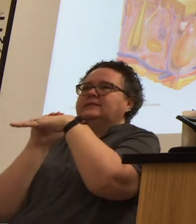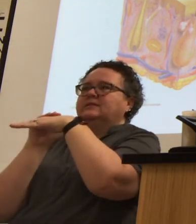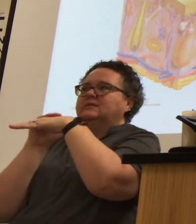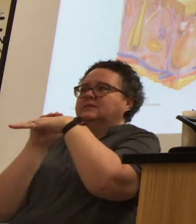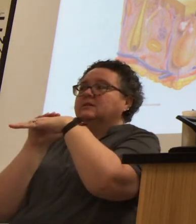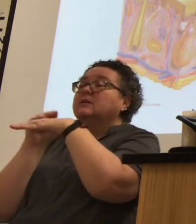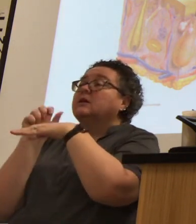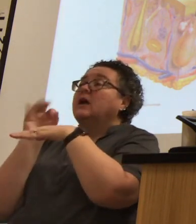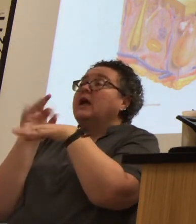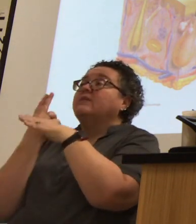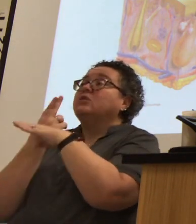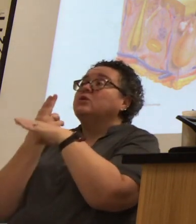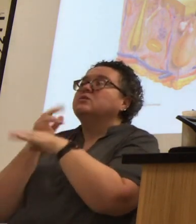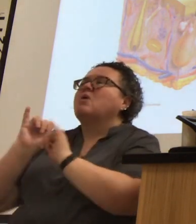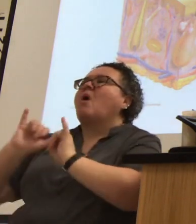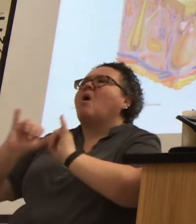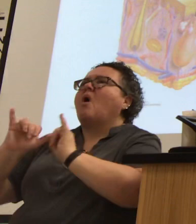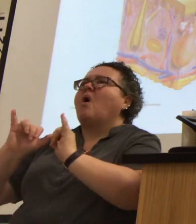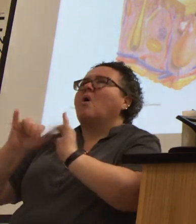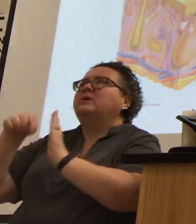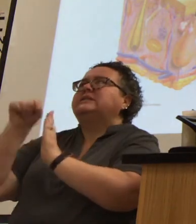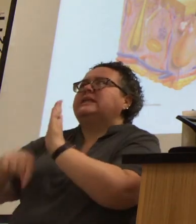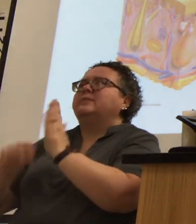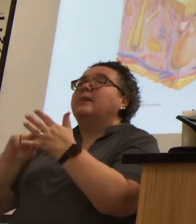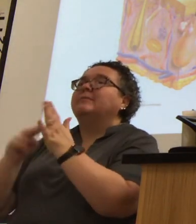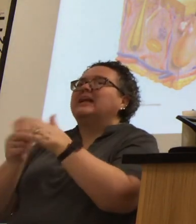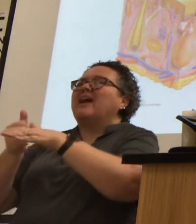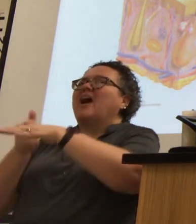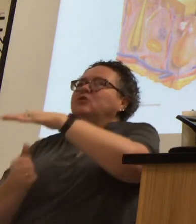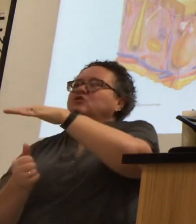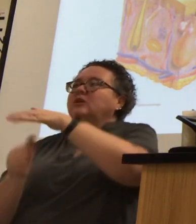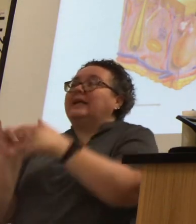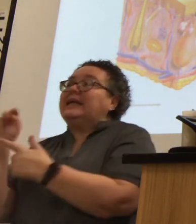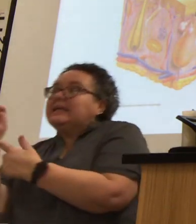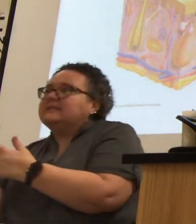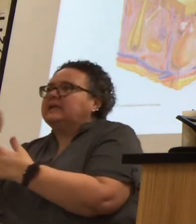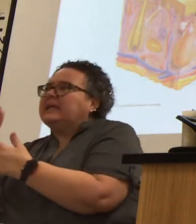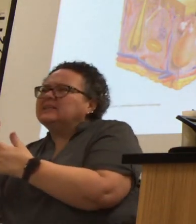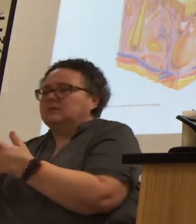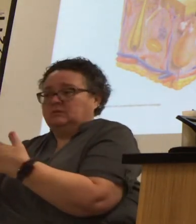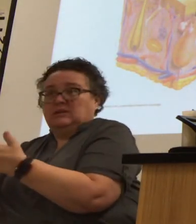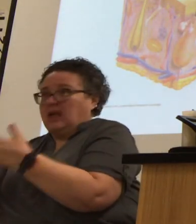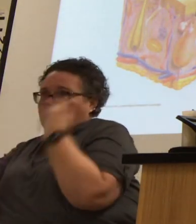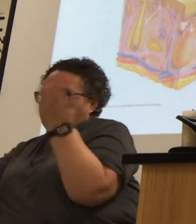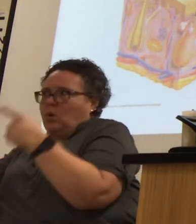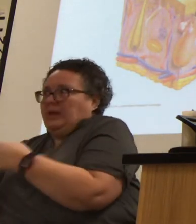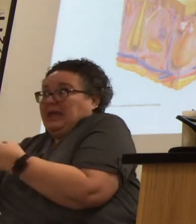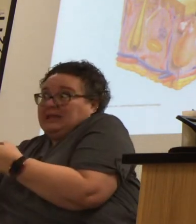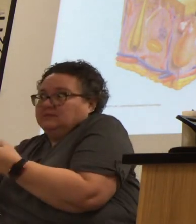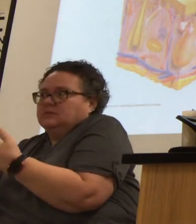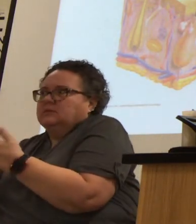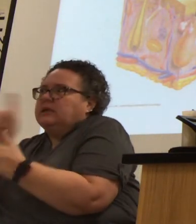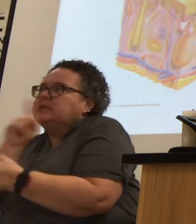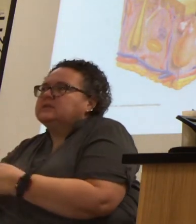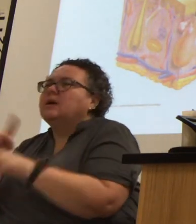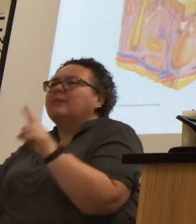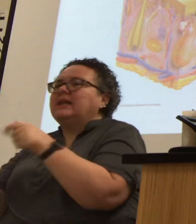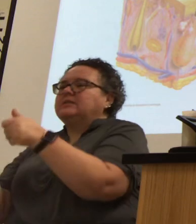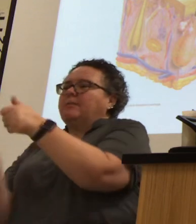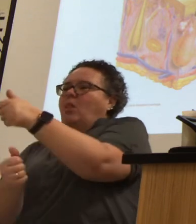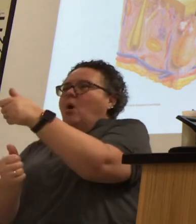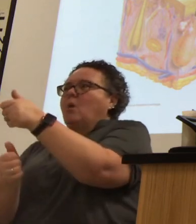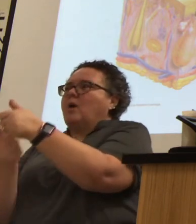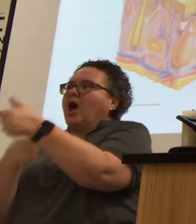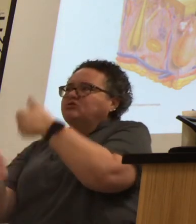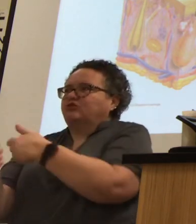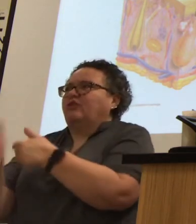And if we use the term, oh, it's deep, it means it's underneath it. Whatever it is, I don't know, but it's below, underneath.